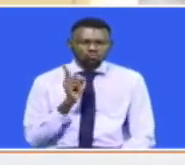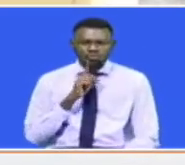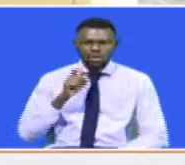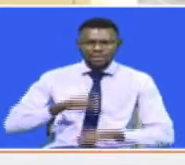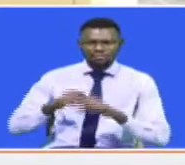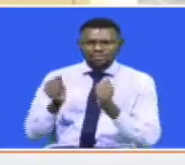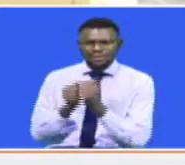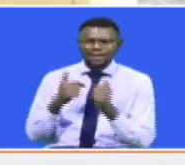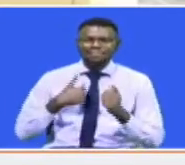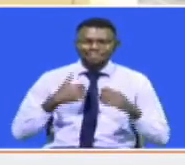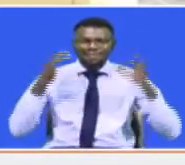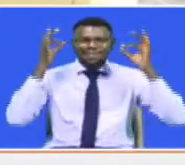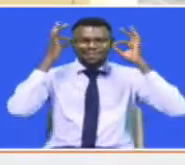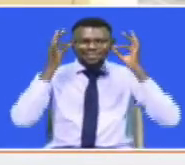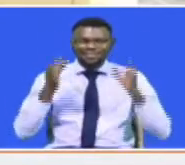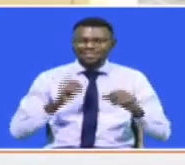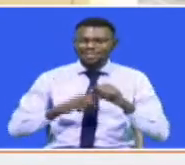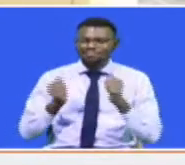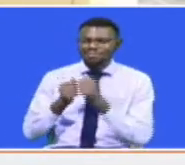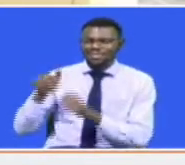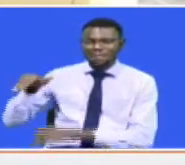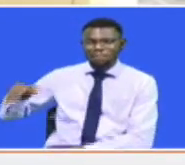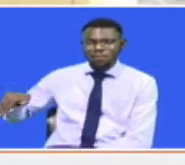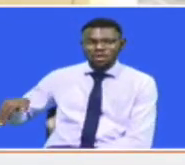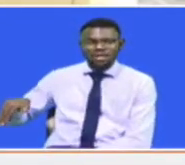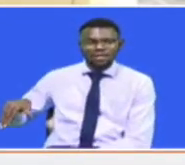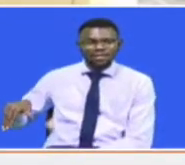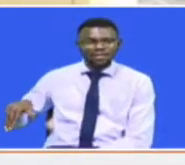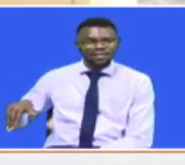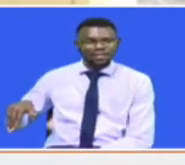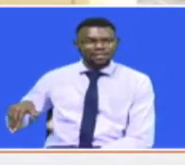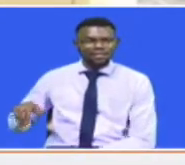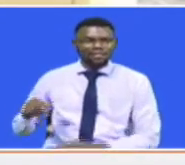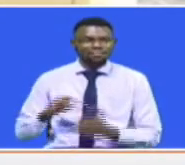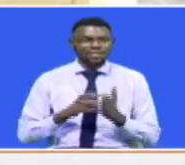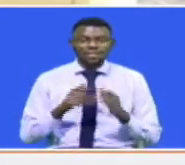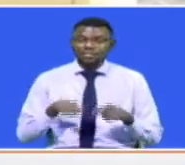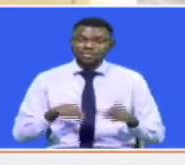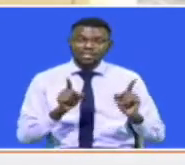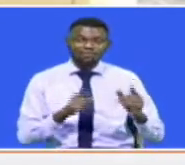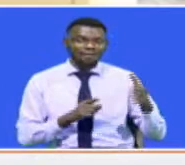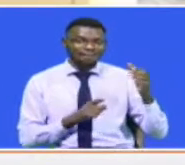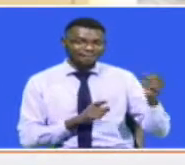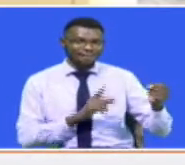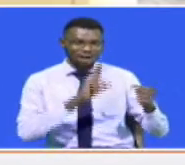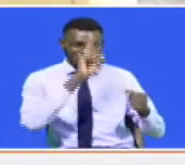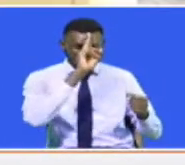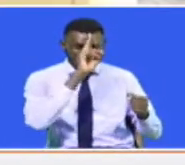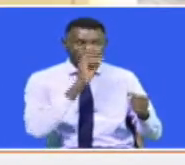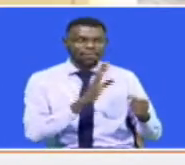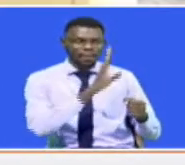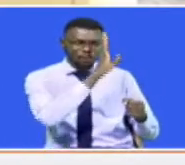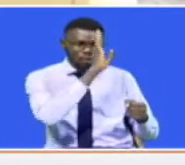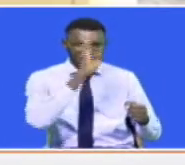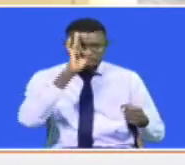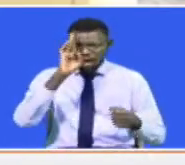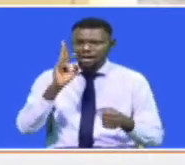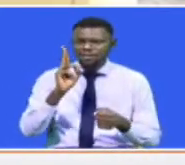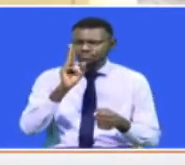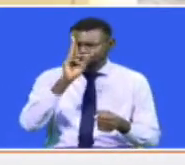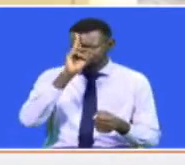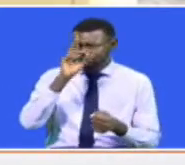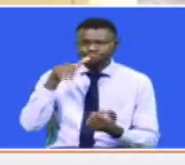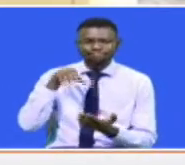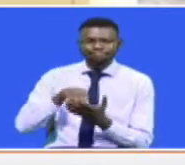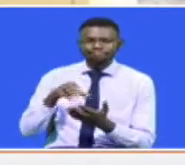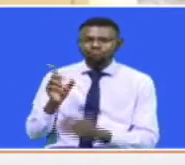10 a.m. So in the interim, the accused will remain under the police custody at Bungoma Police Station until